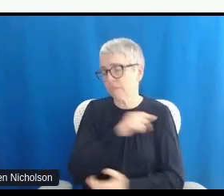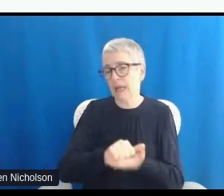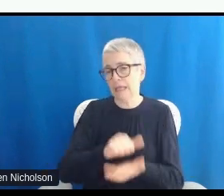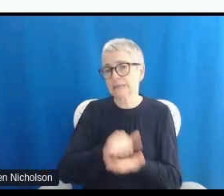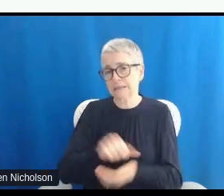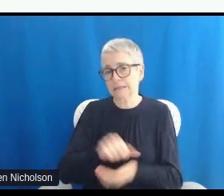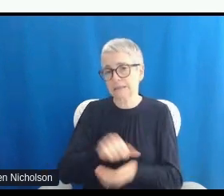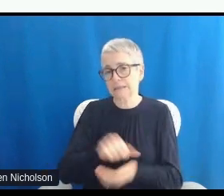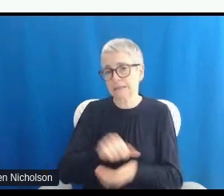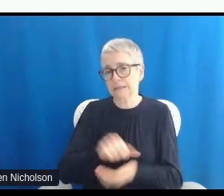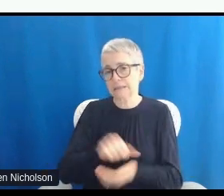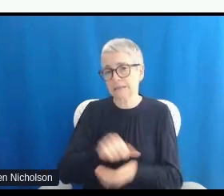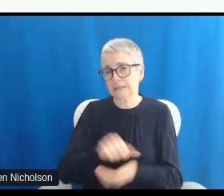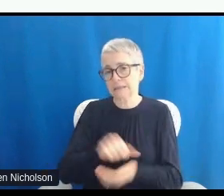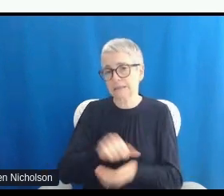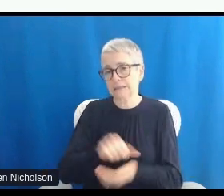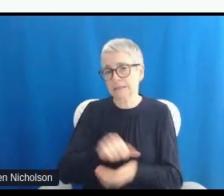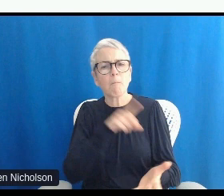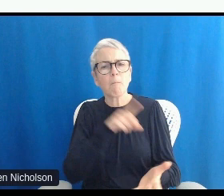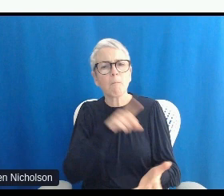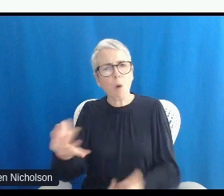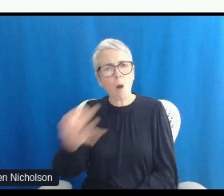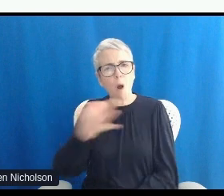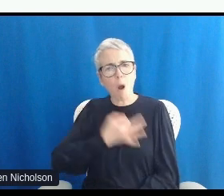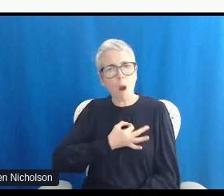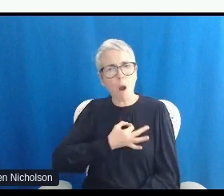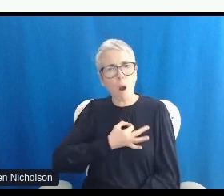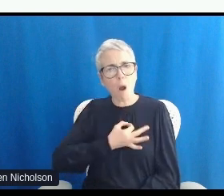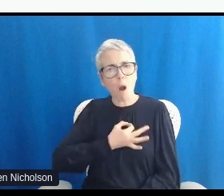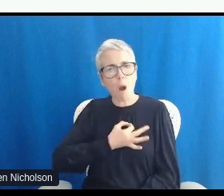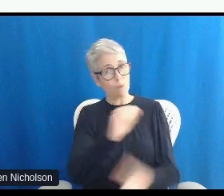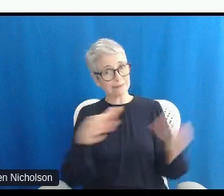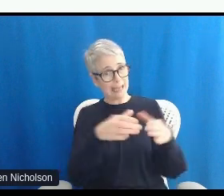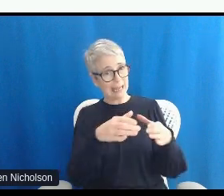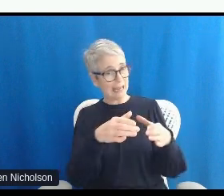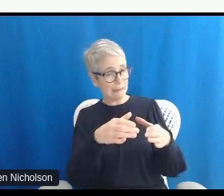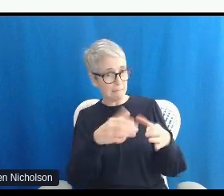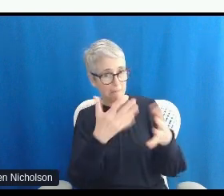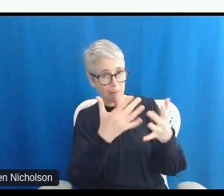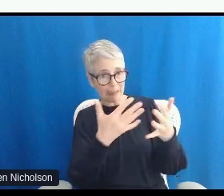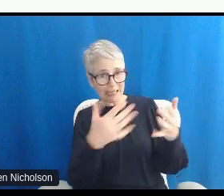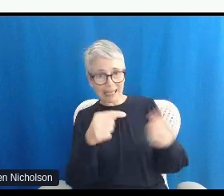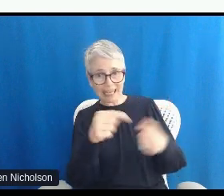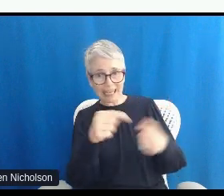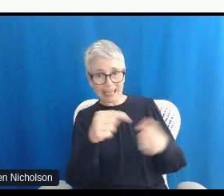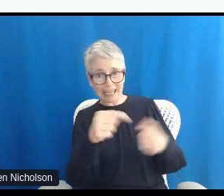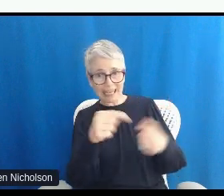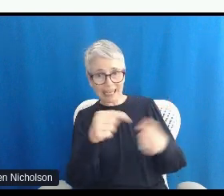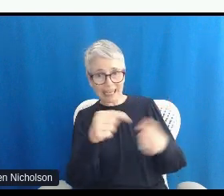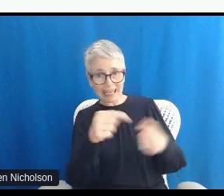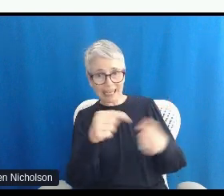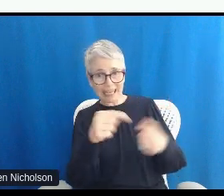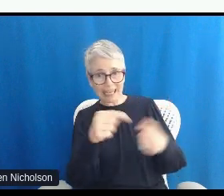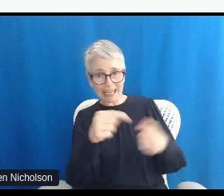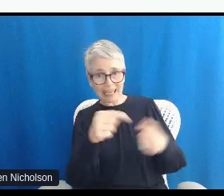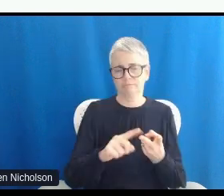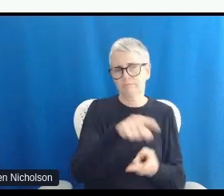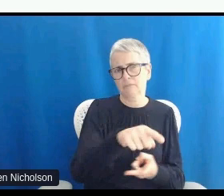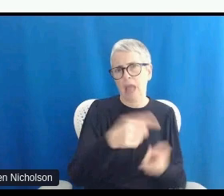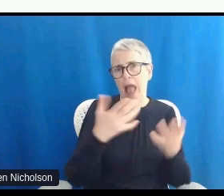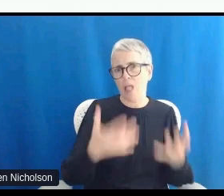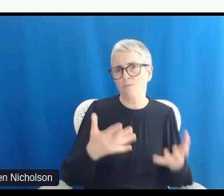Paul Smythe asks, how big is your accessibility team and what would you say your current challenges are